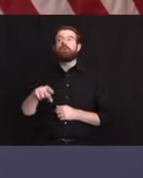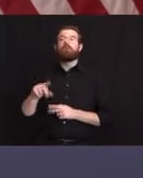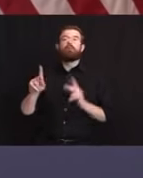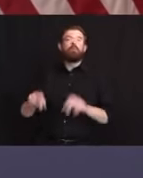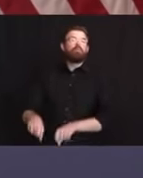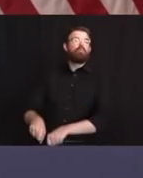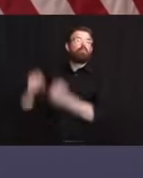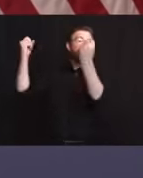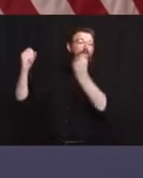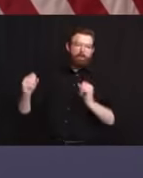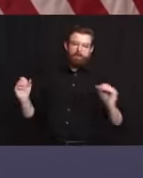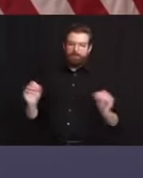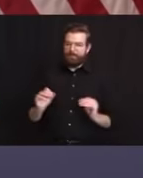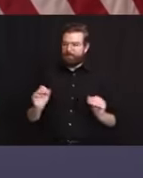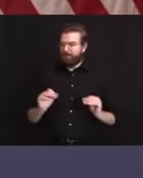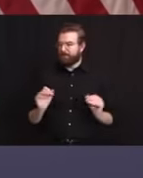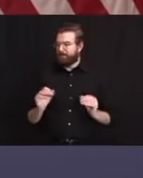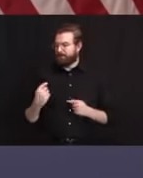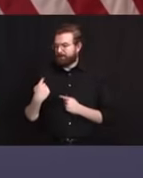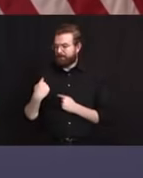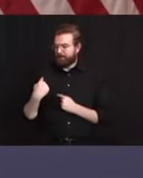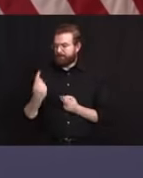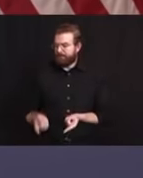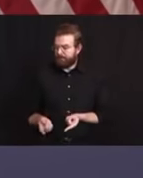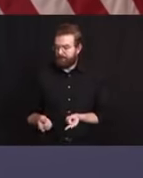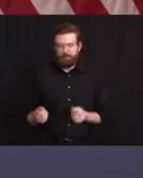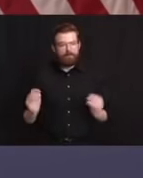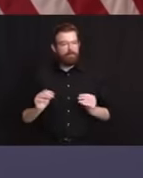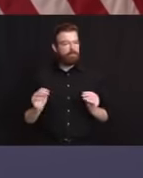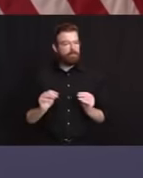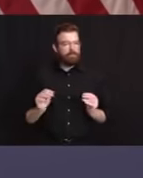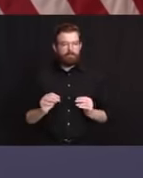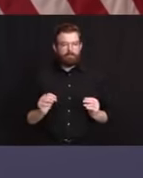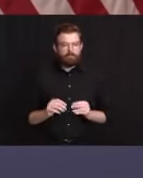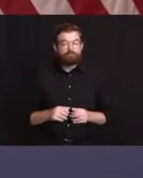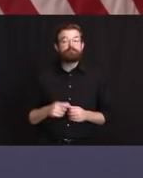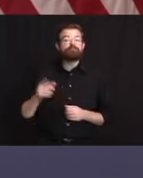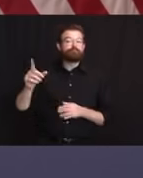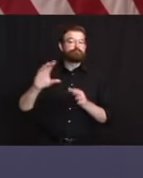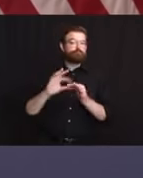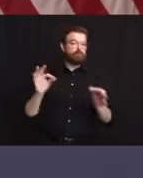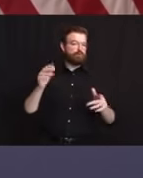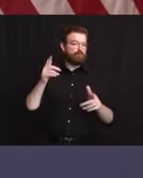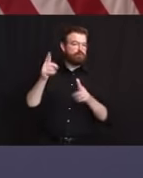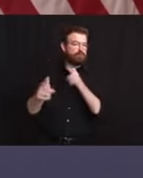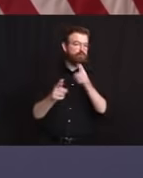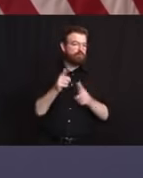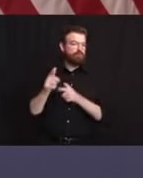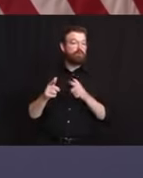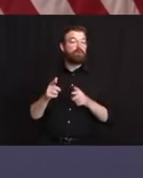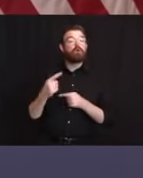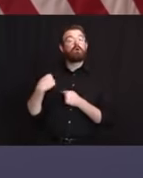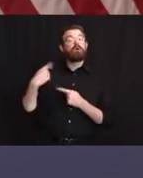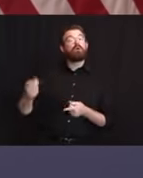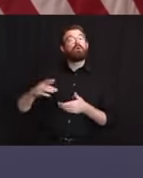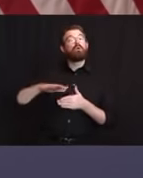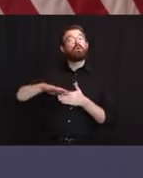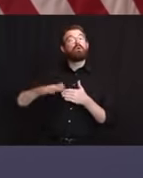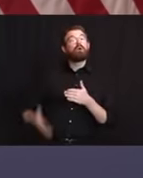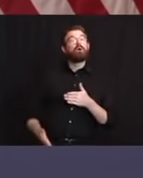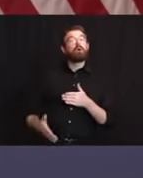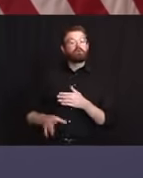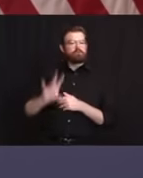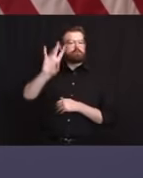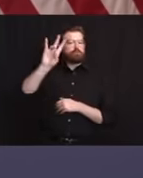weekend. To your point with regards to shootings across New Jersey, just over the weekend, we had 7 shooting incidents, which resulted